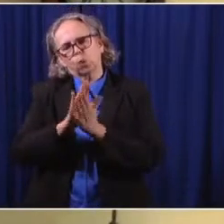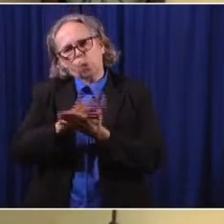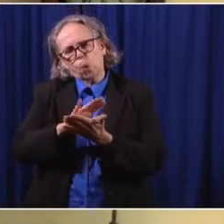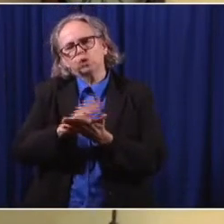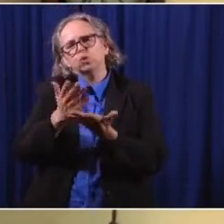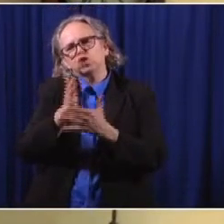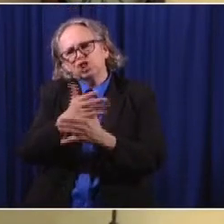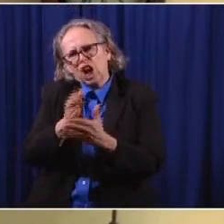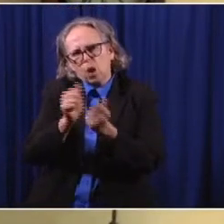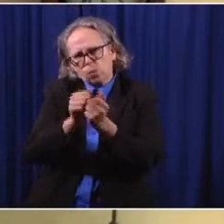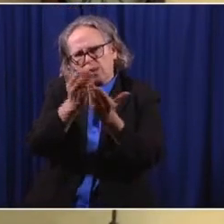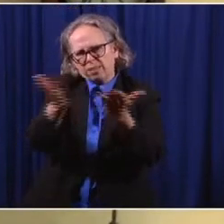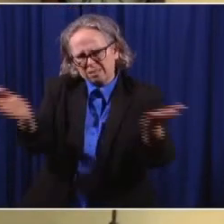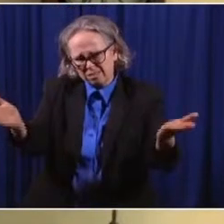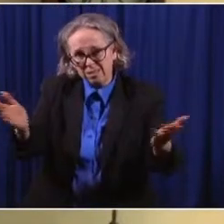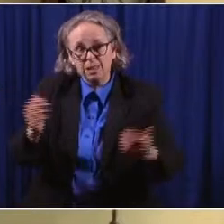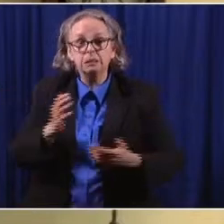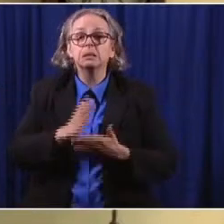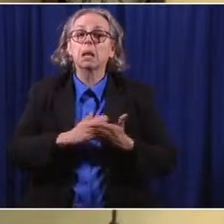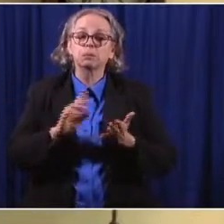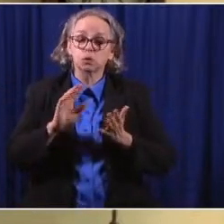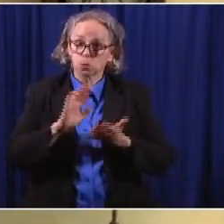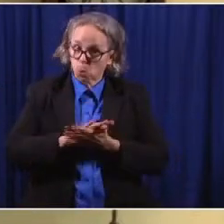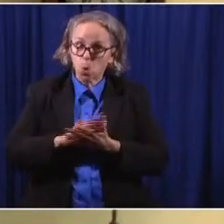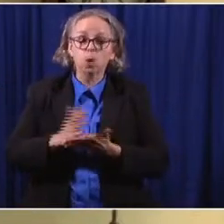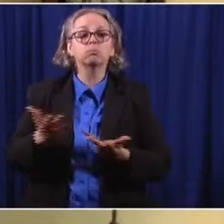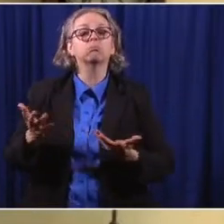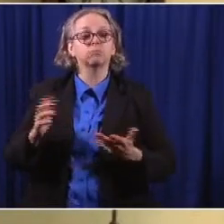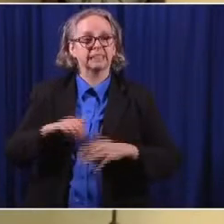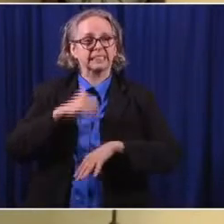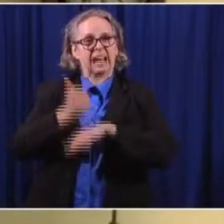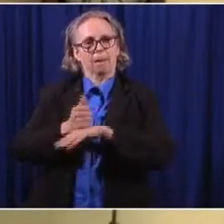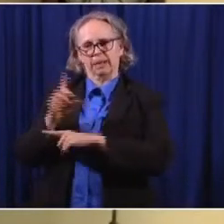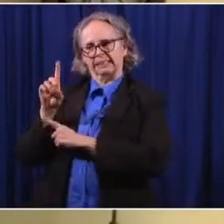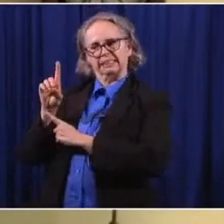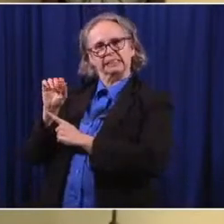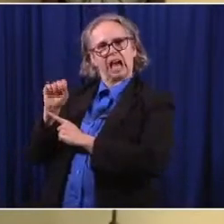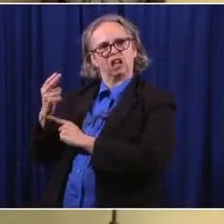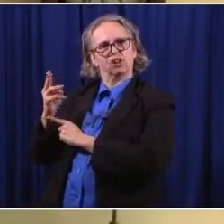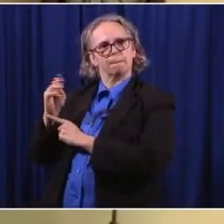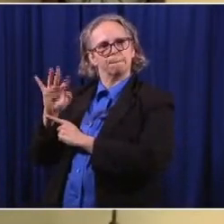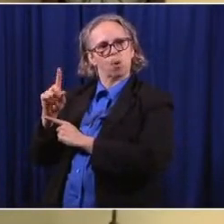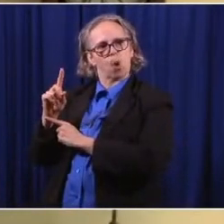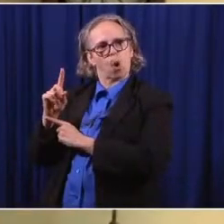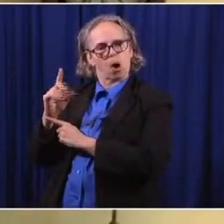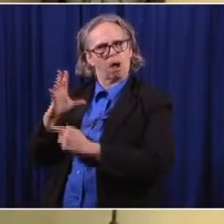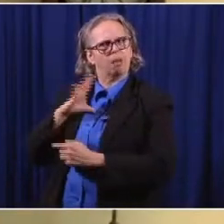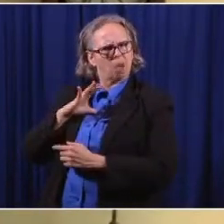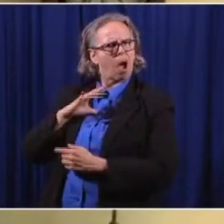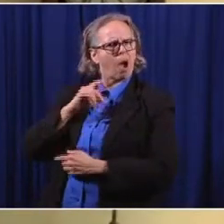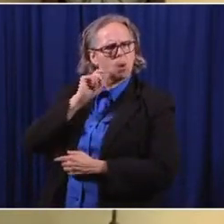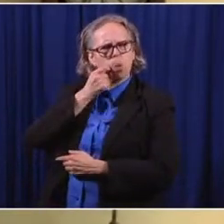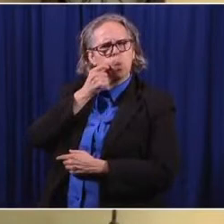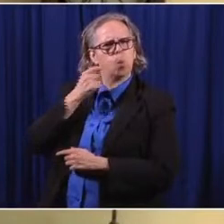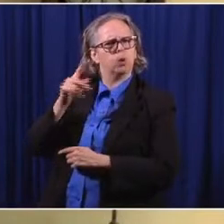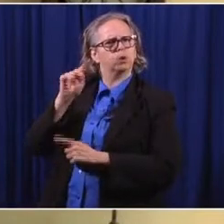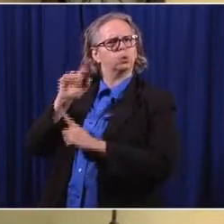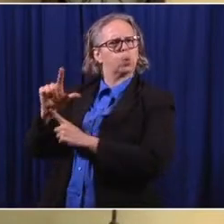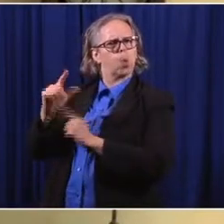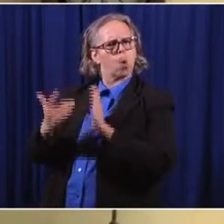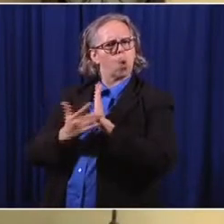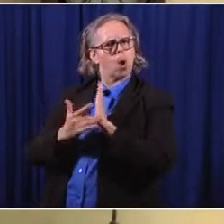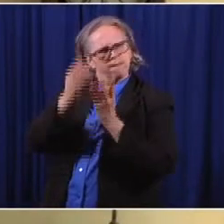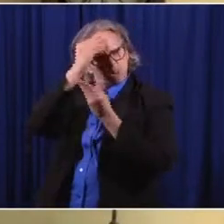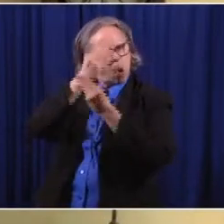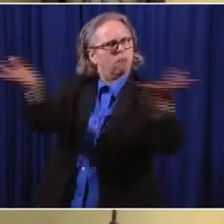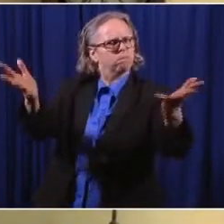decided to do it through a dashboard. And again, that we think is a pretty good way to do it. So we're in a